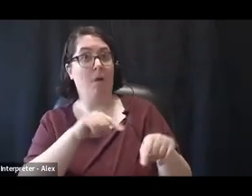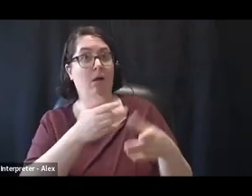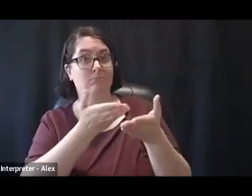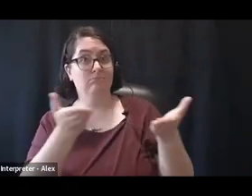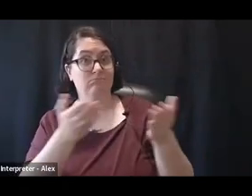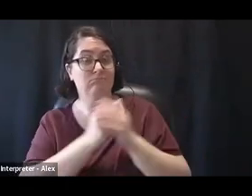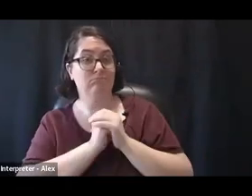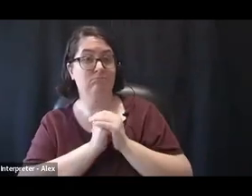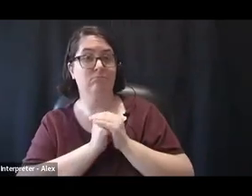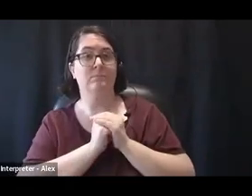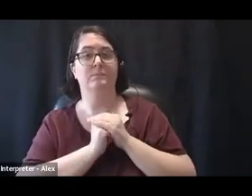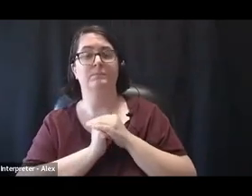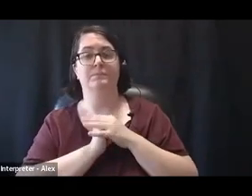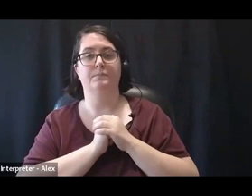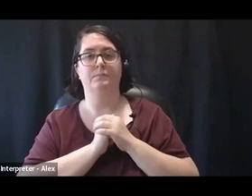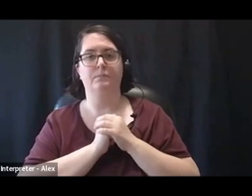Who would like to start?